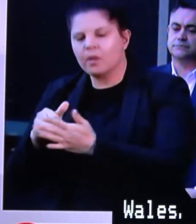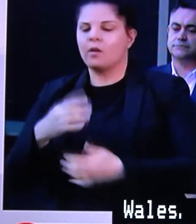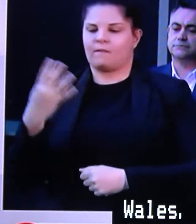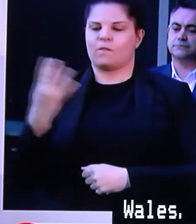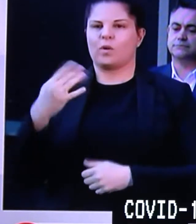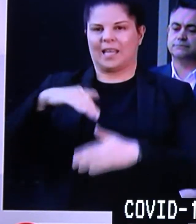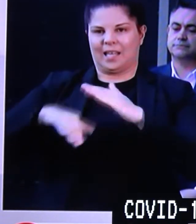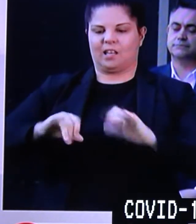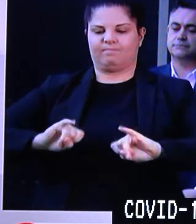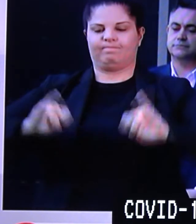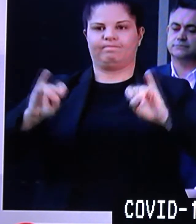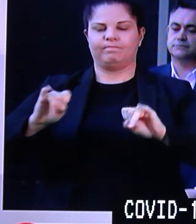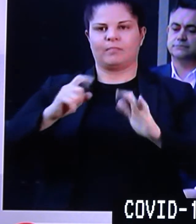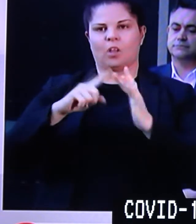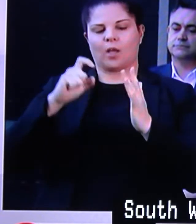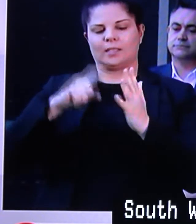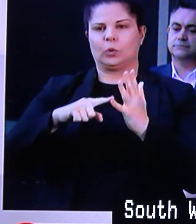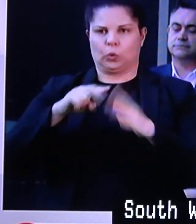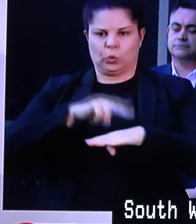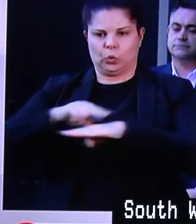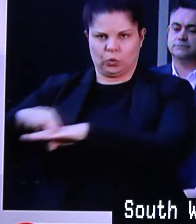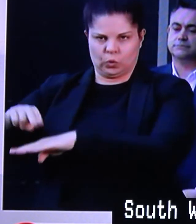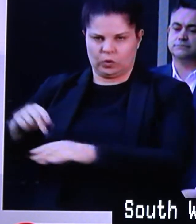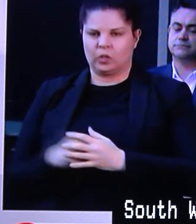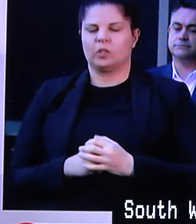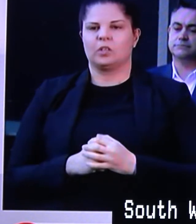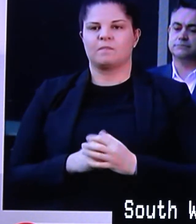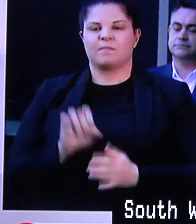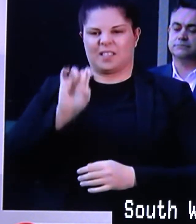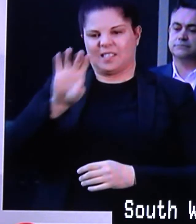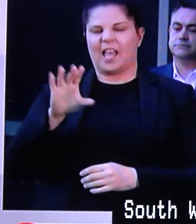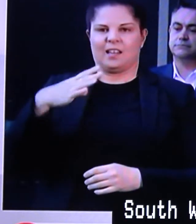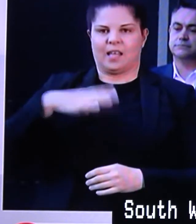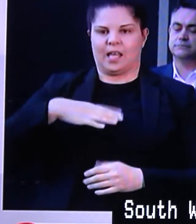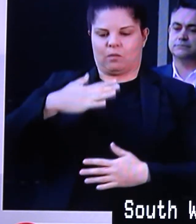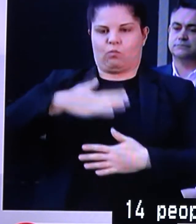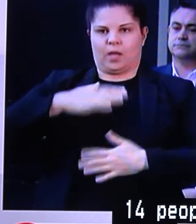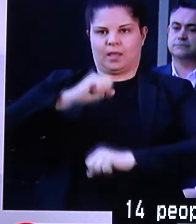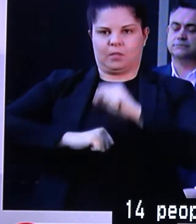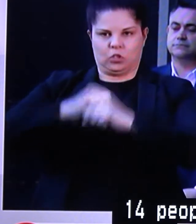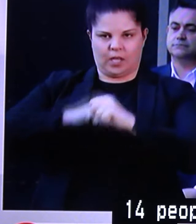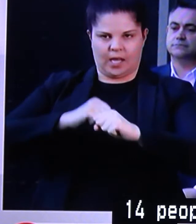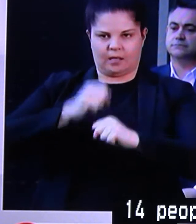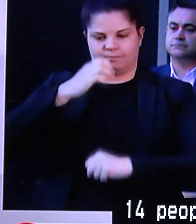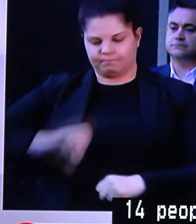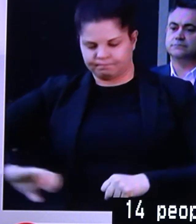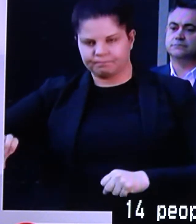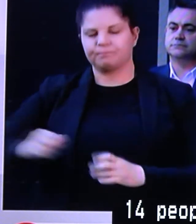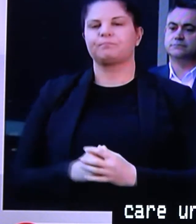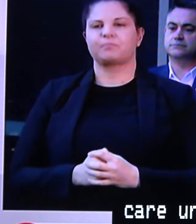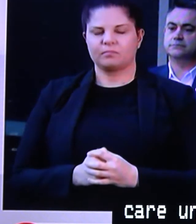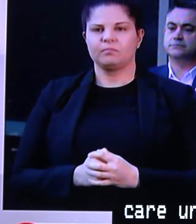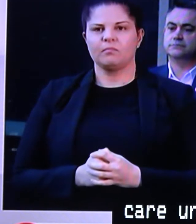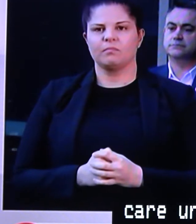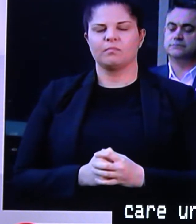being treated in intensive care units, with 10 of those requiring ventilators. And 3/4 of our patients and